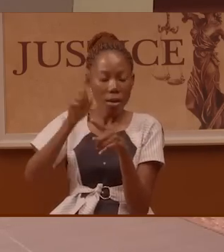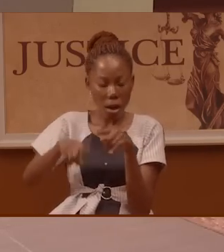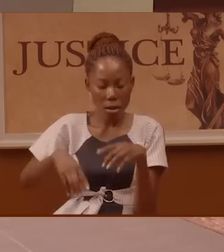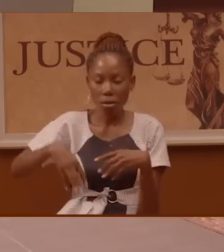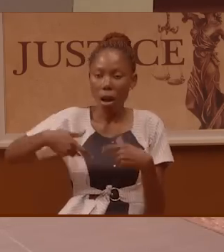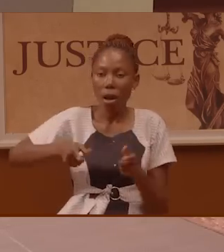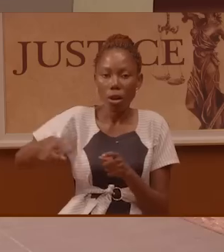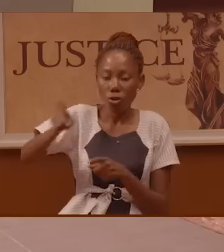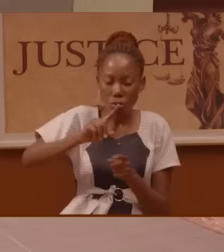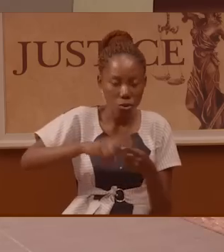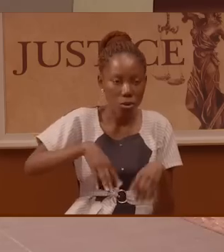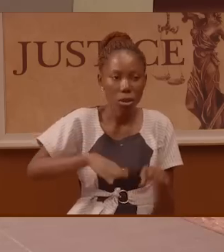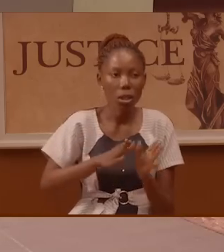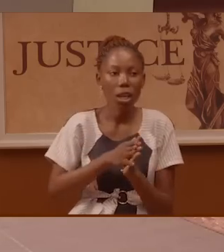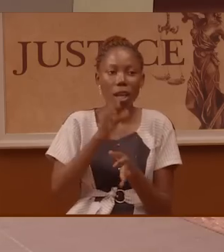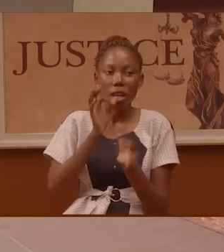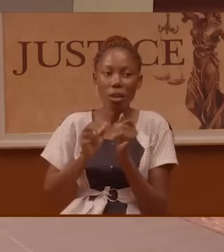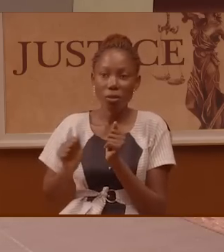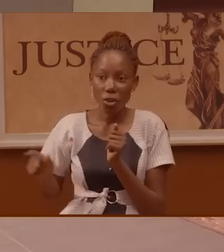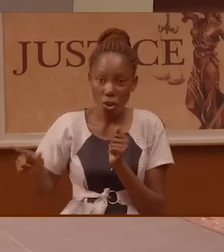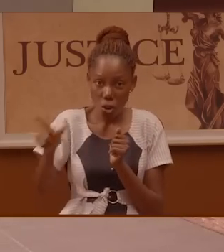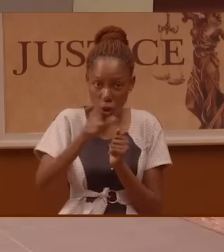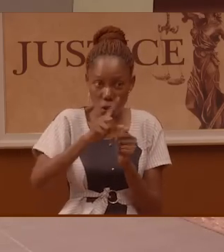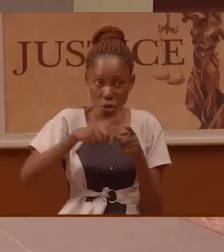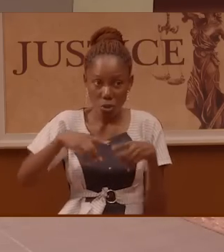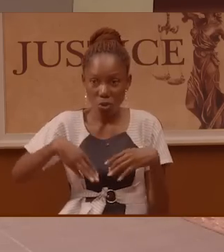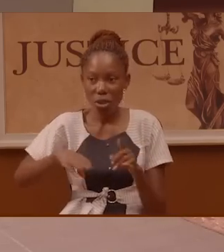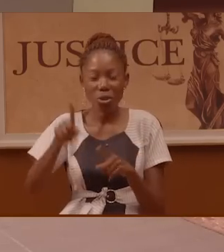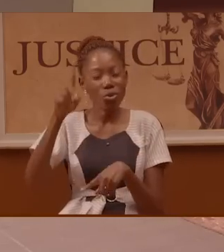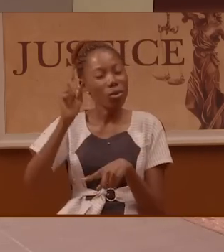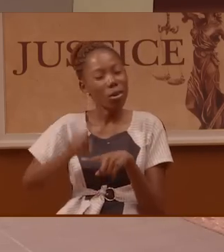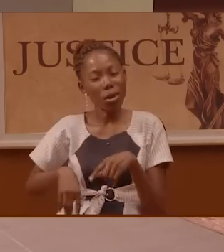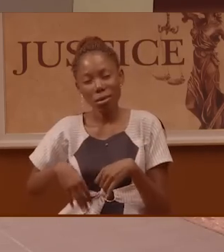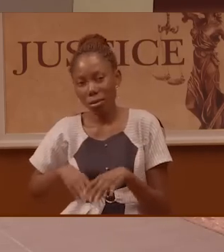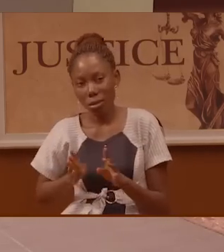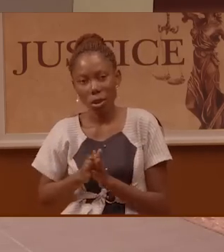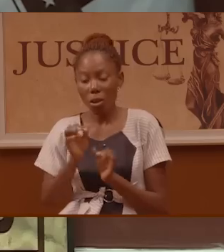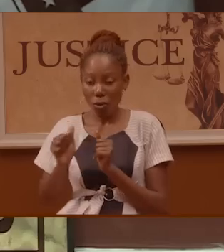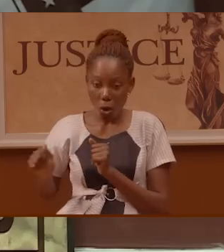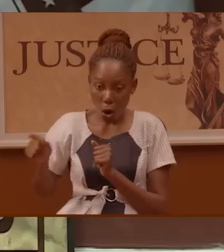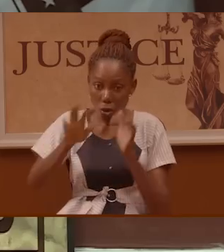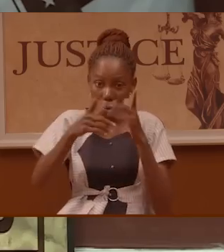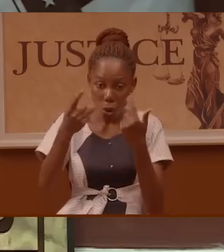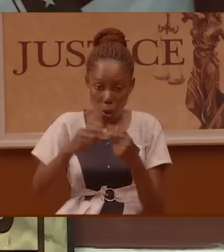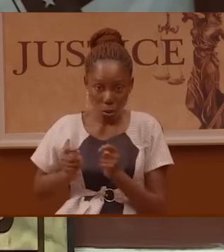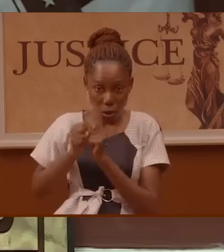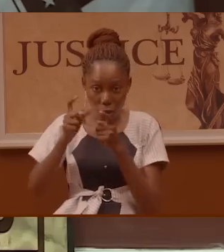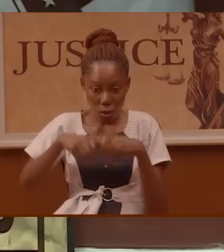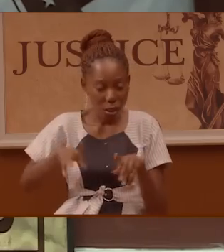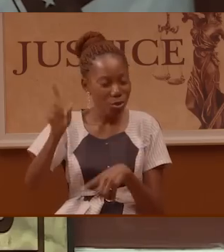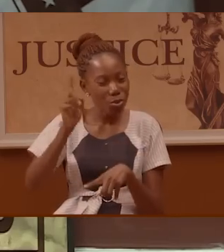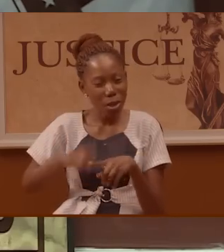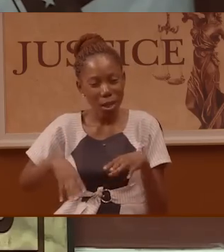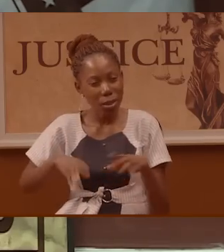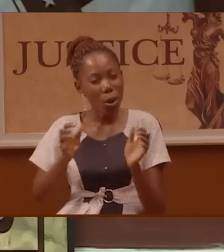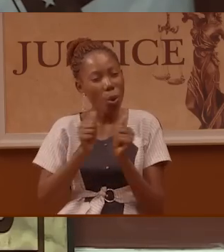me assume that all of you at this time has agreed to sell, you cannot sell. That is what I'm trying to tell you.